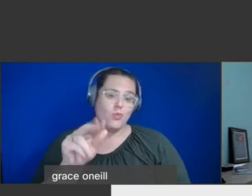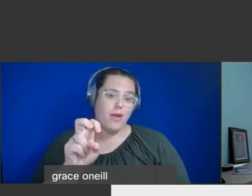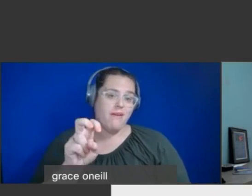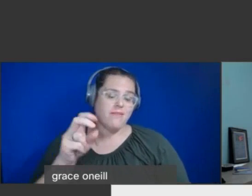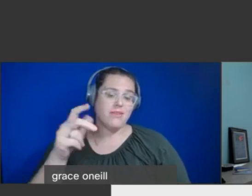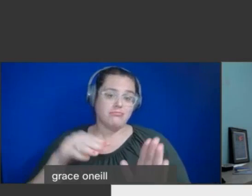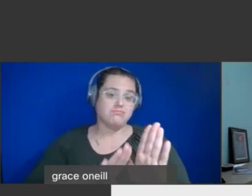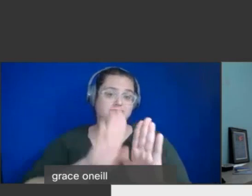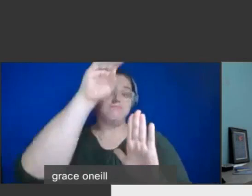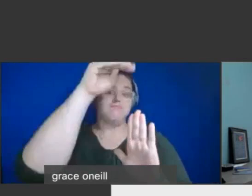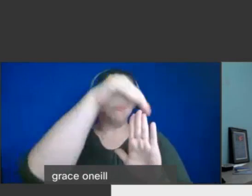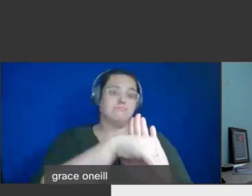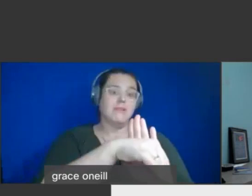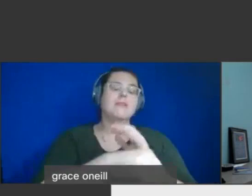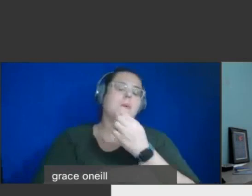while it was